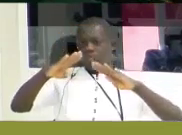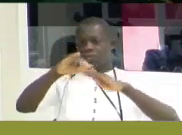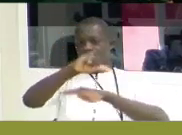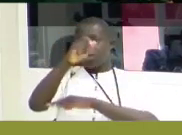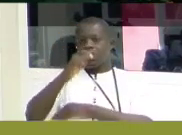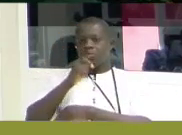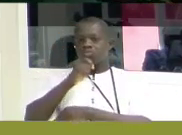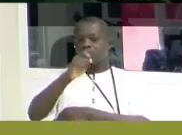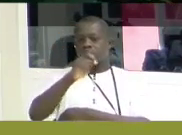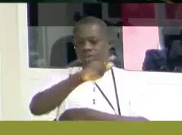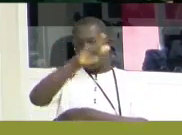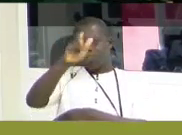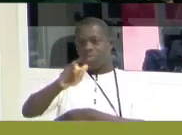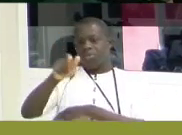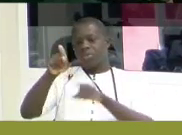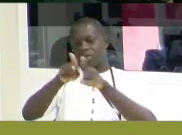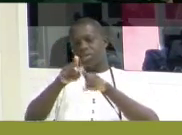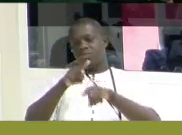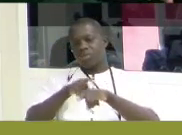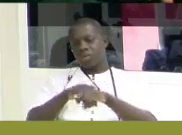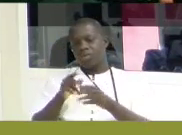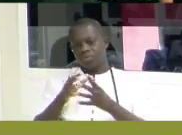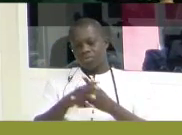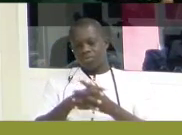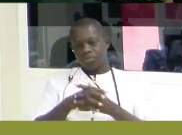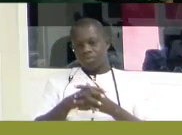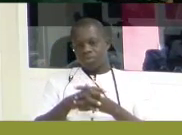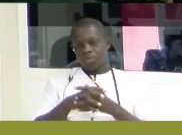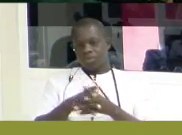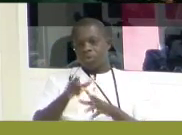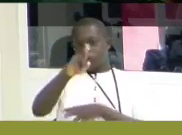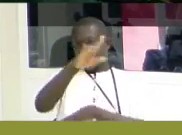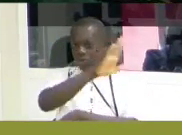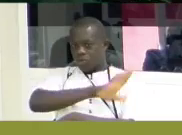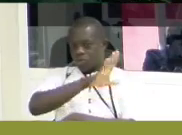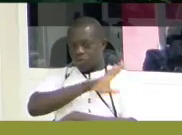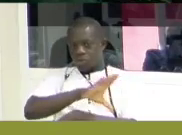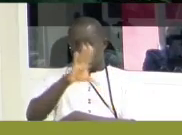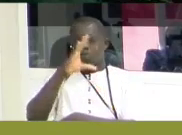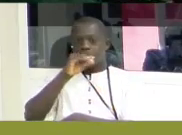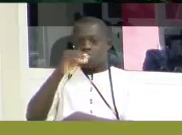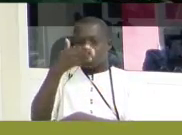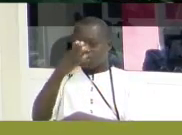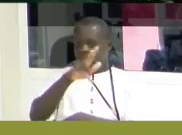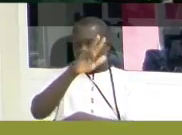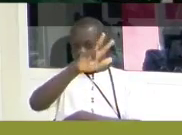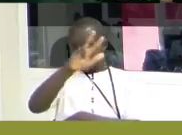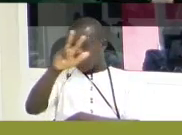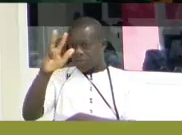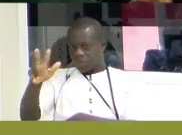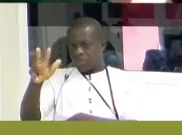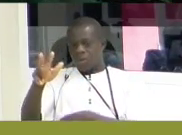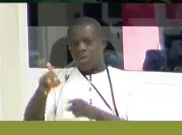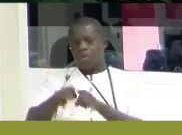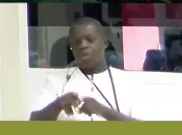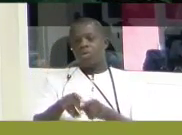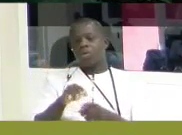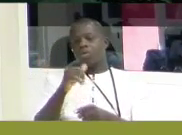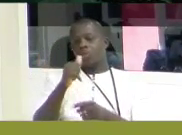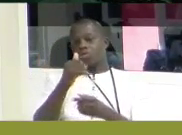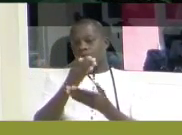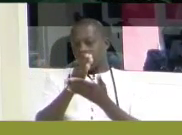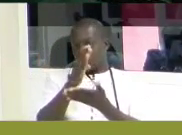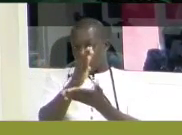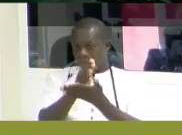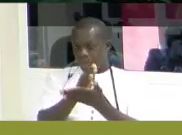And you also mentioned that she gave you a website, you logged onto the website, and you basically confirmed the story. Yes. Did